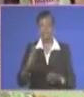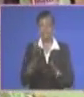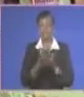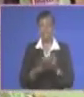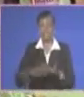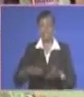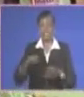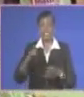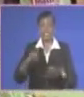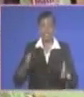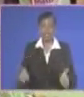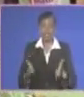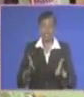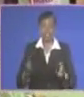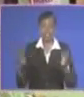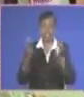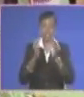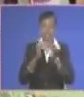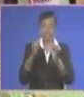for